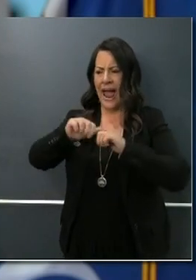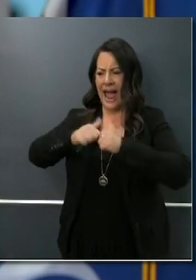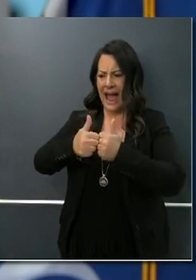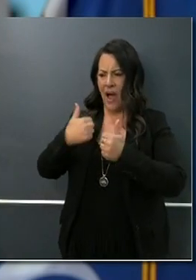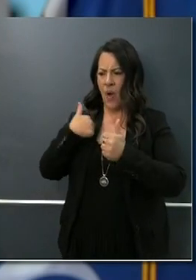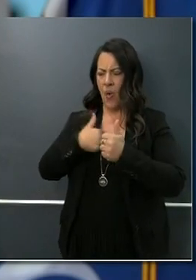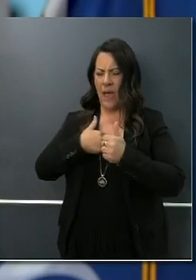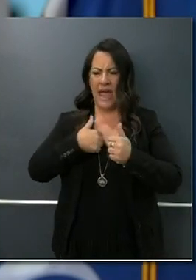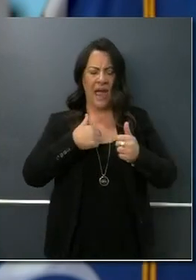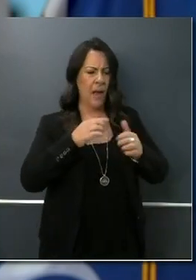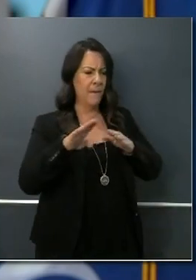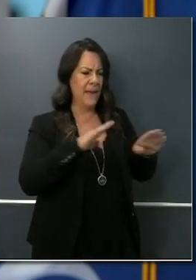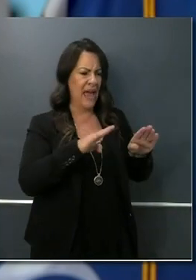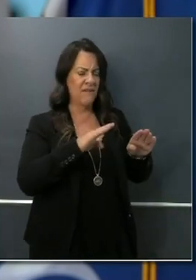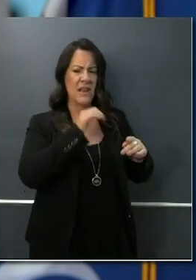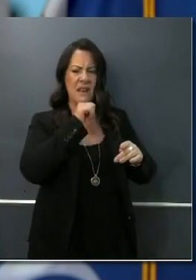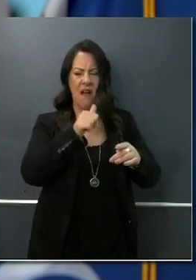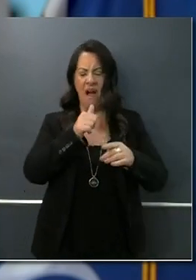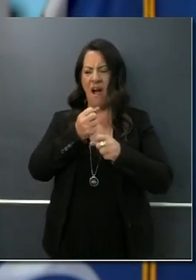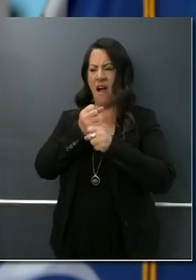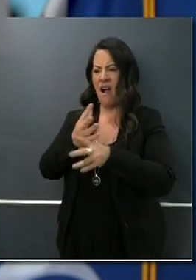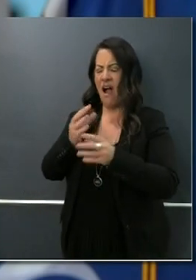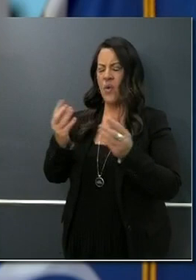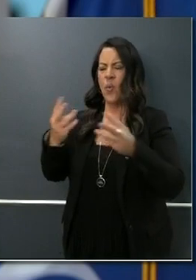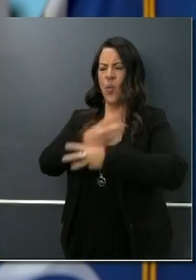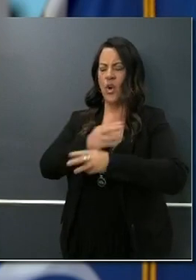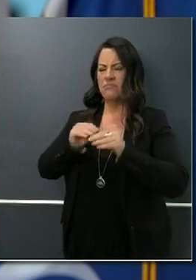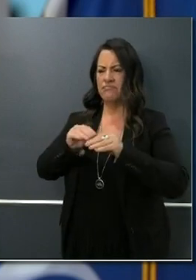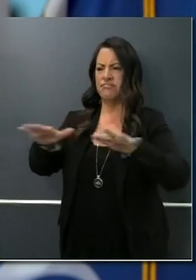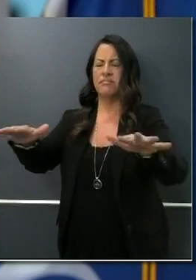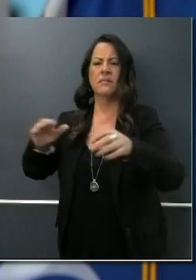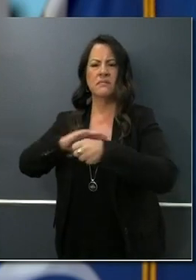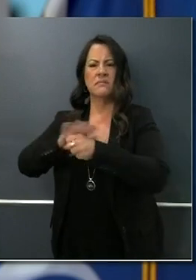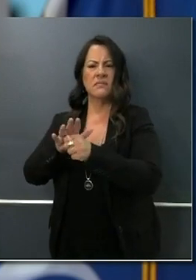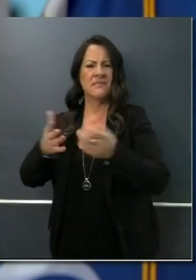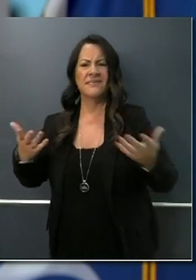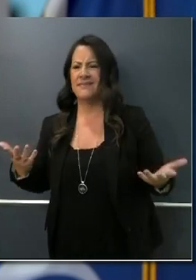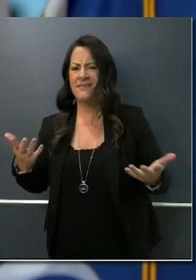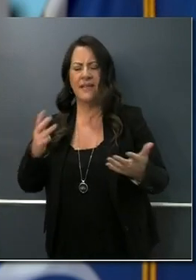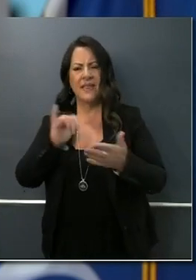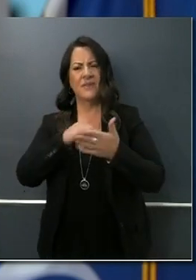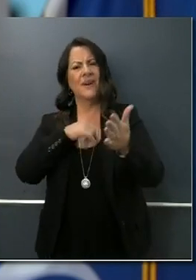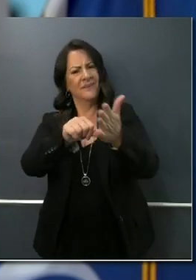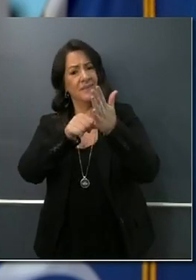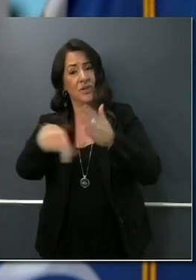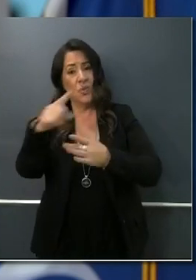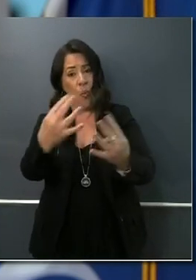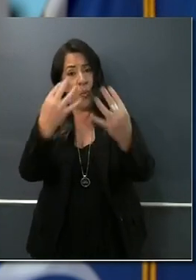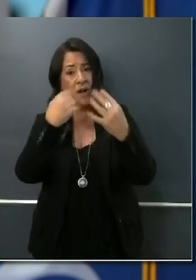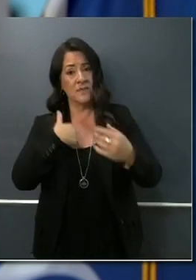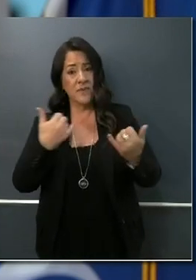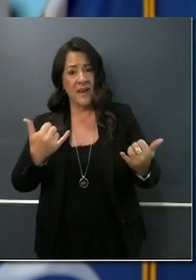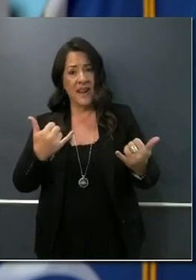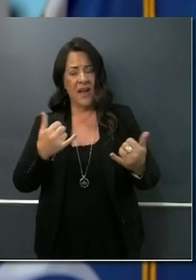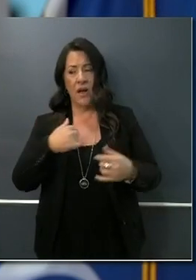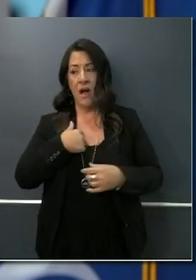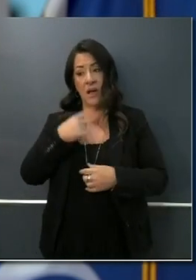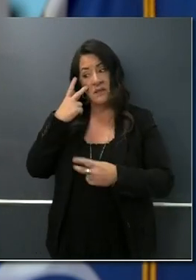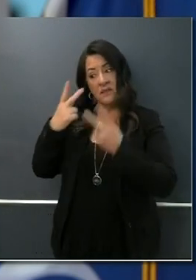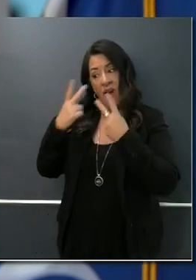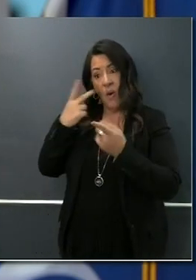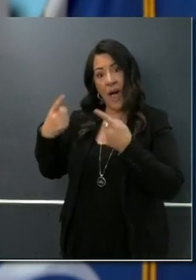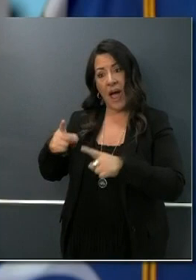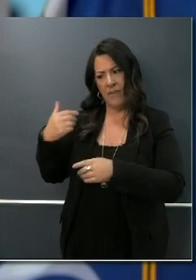behavior. And that's why I cannot impress upon you more to those Californians watching that we can't see the images like we